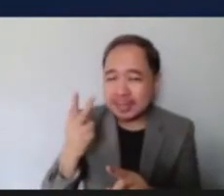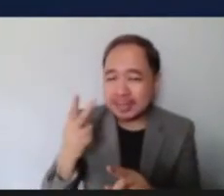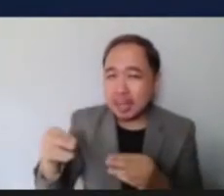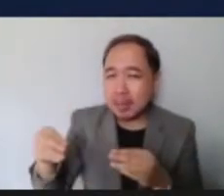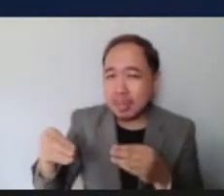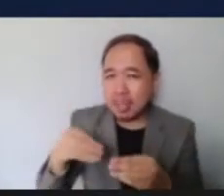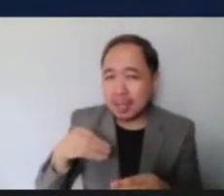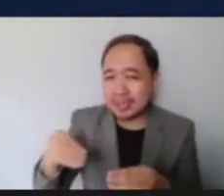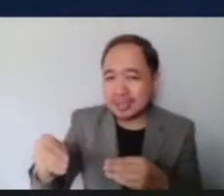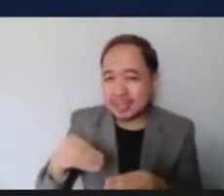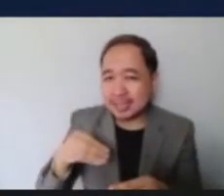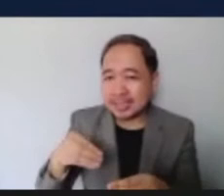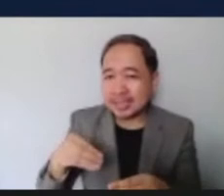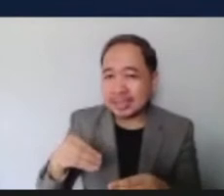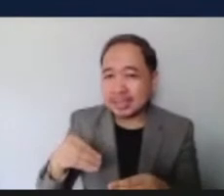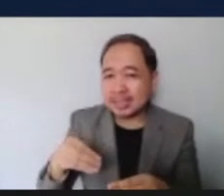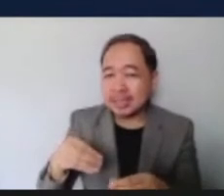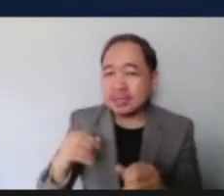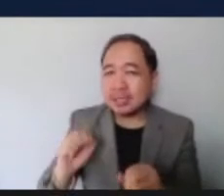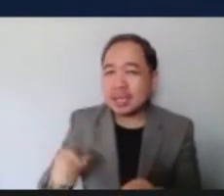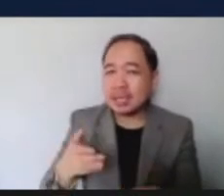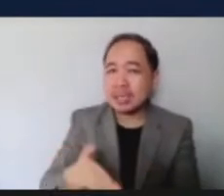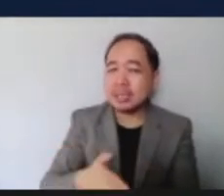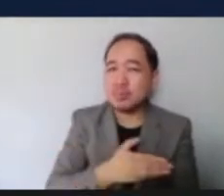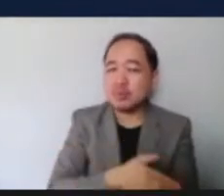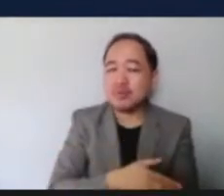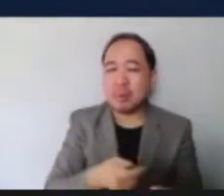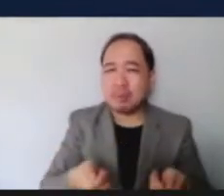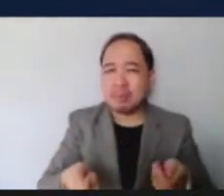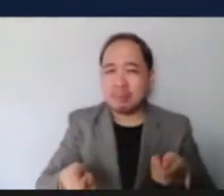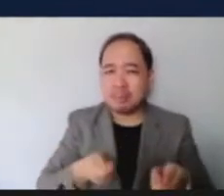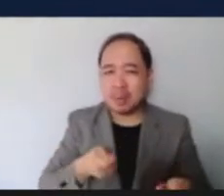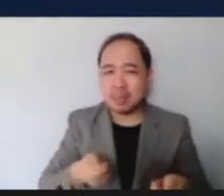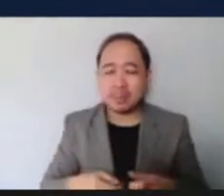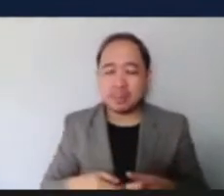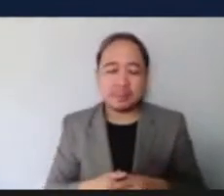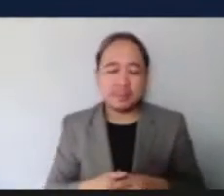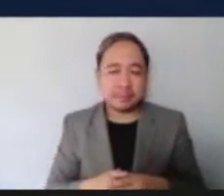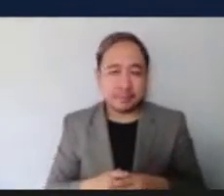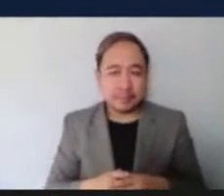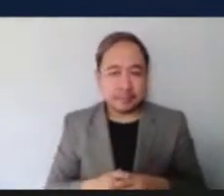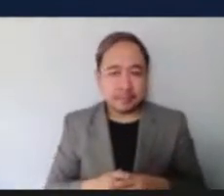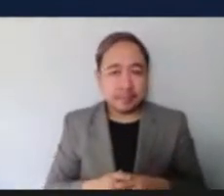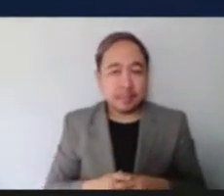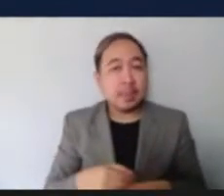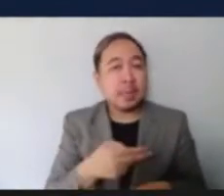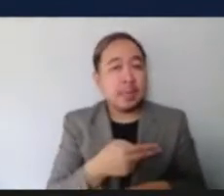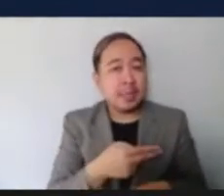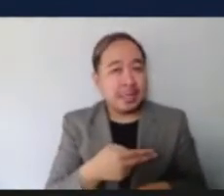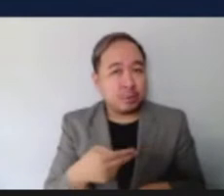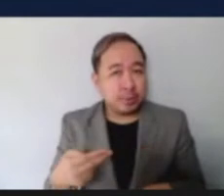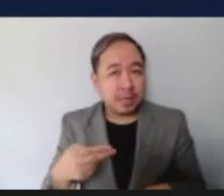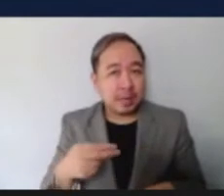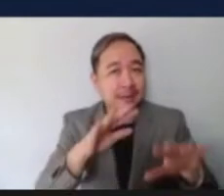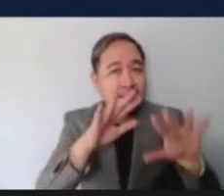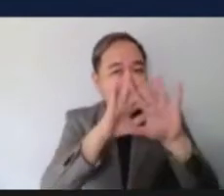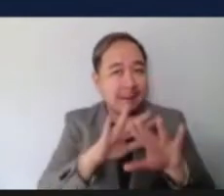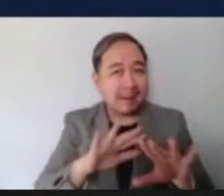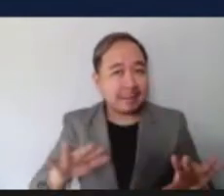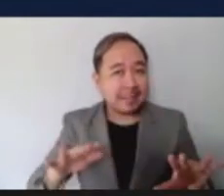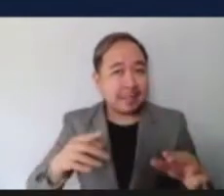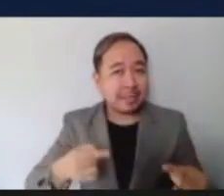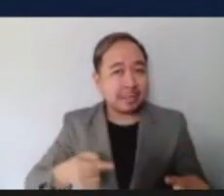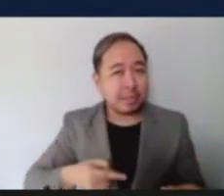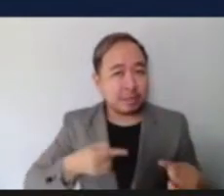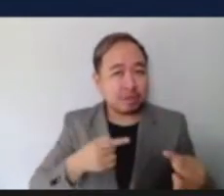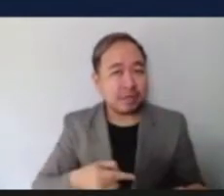ironing for better and improved management considering Indonesian asean chairman in 2020